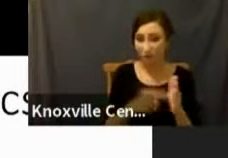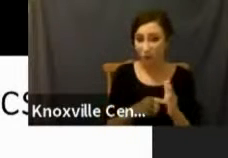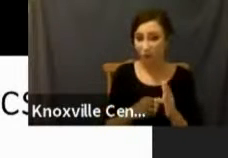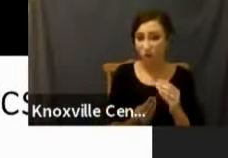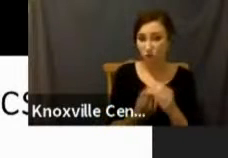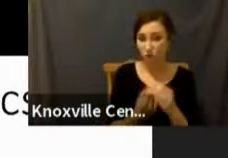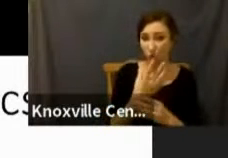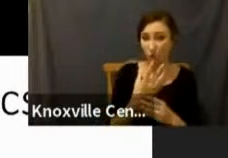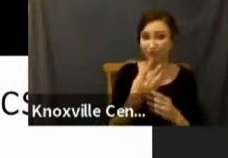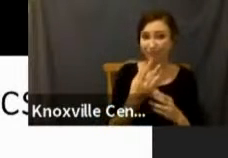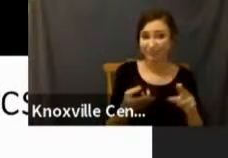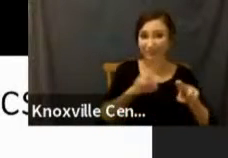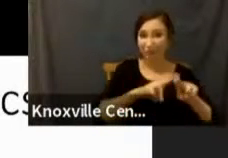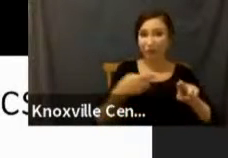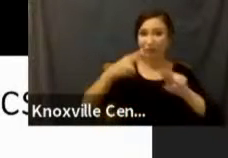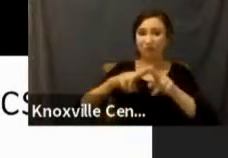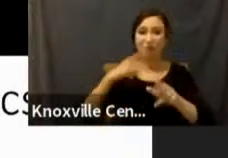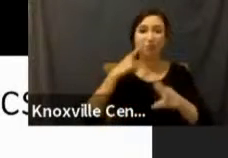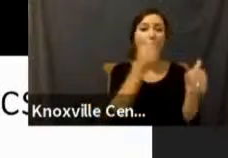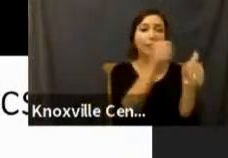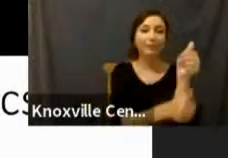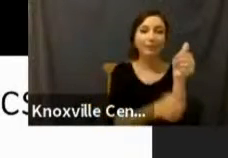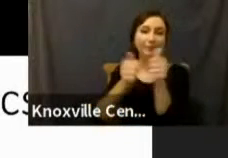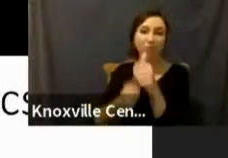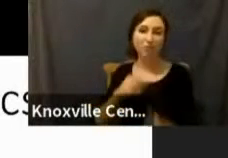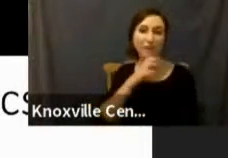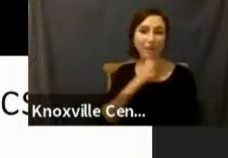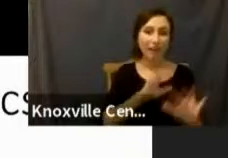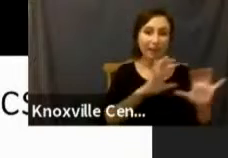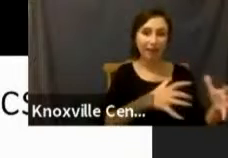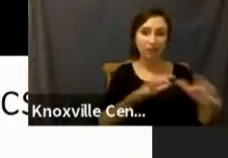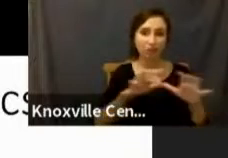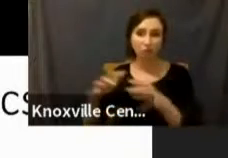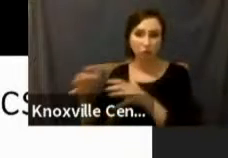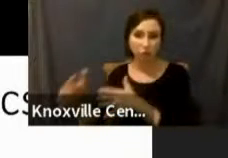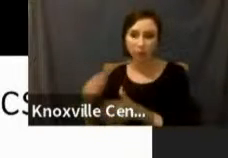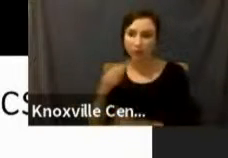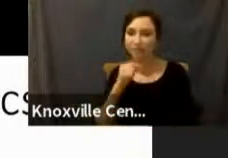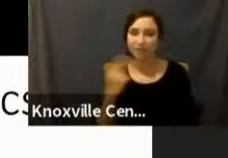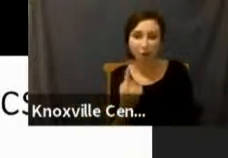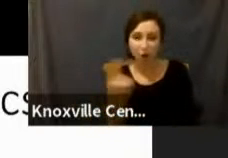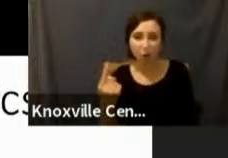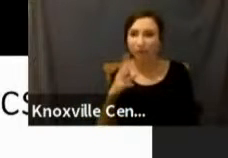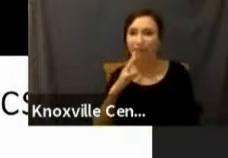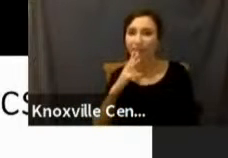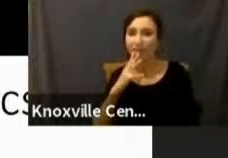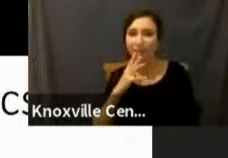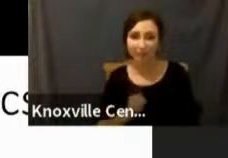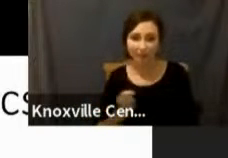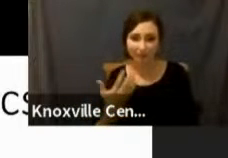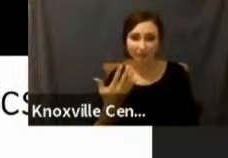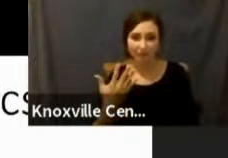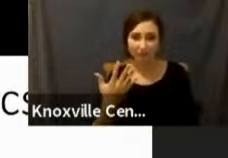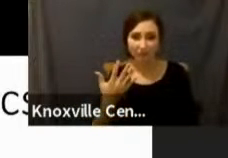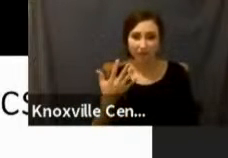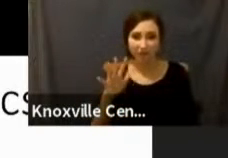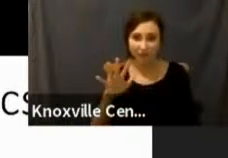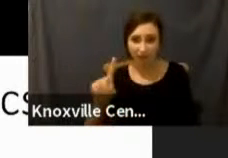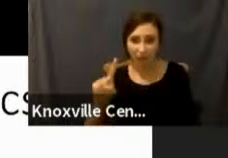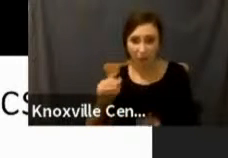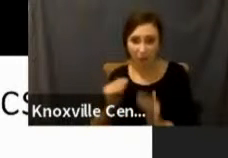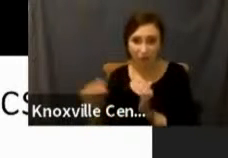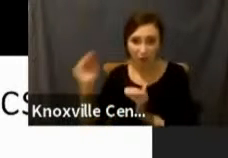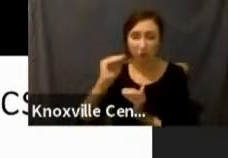in every age demographic, not just the 51 and over, but clearly this